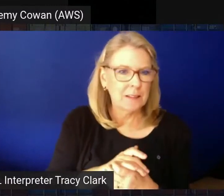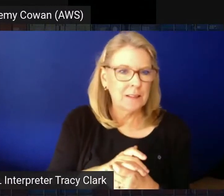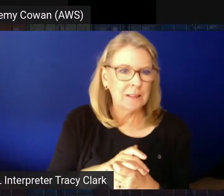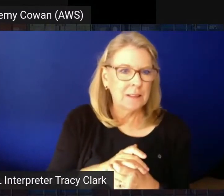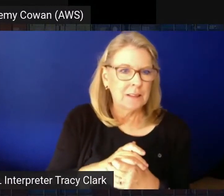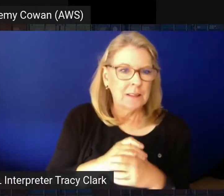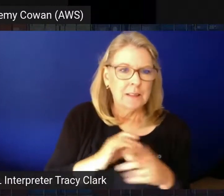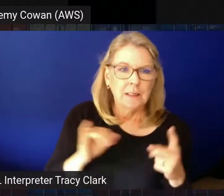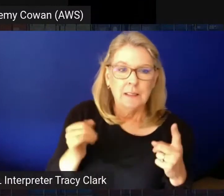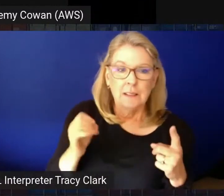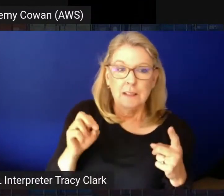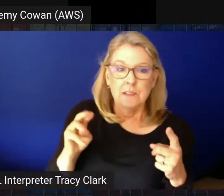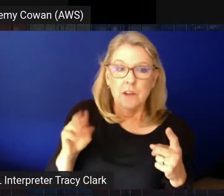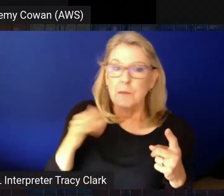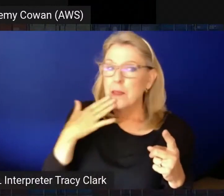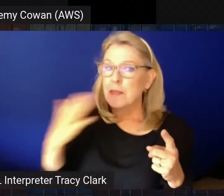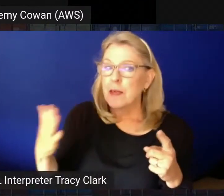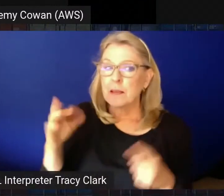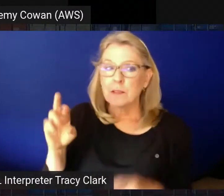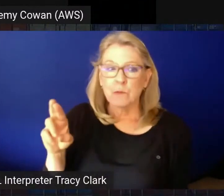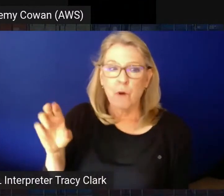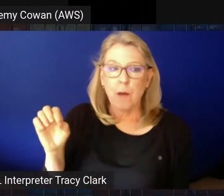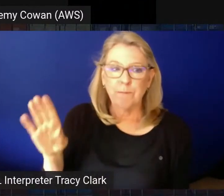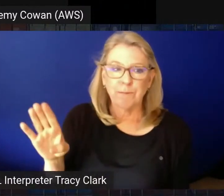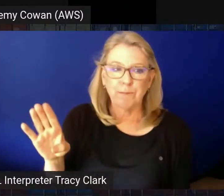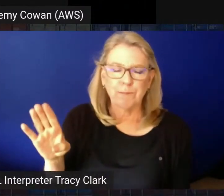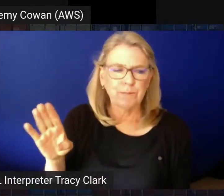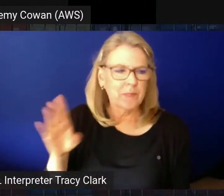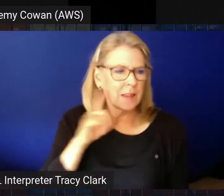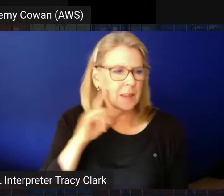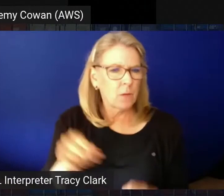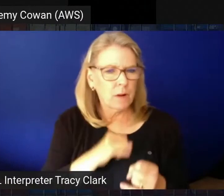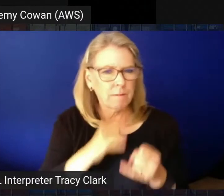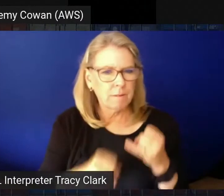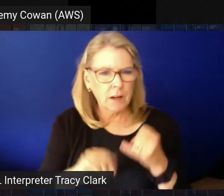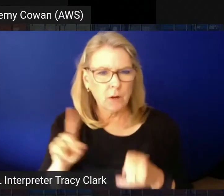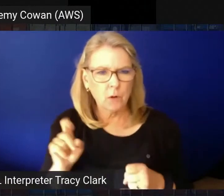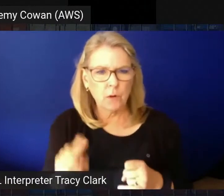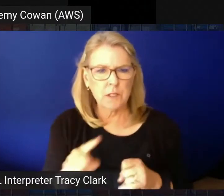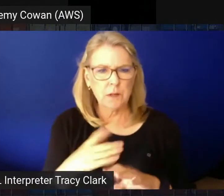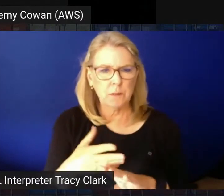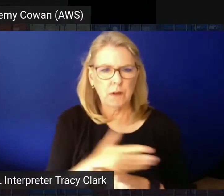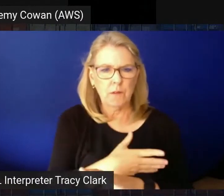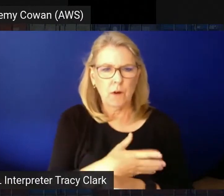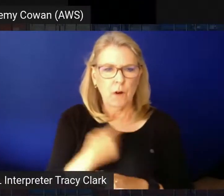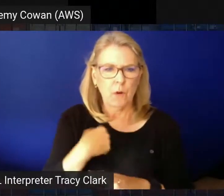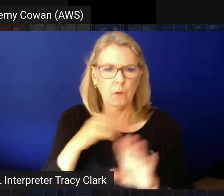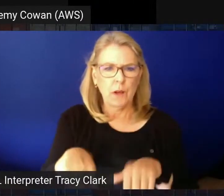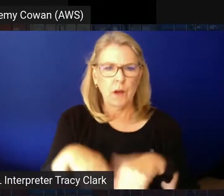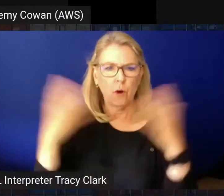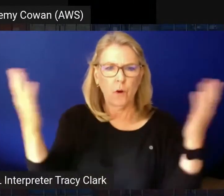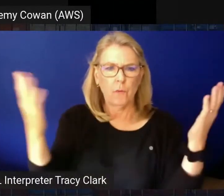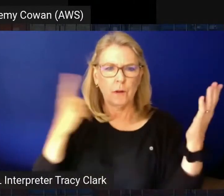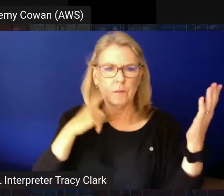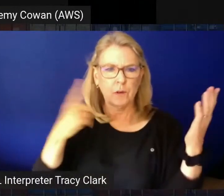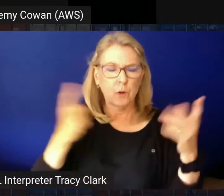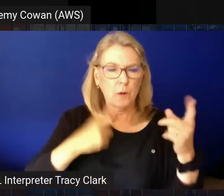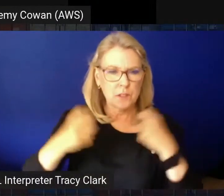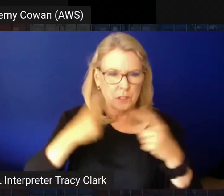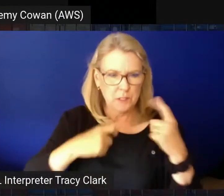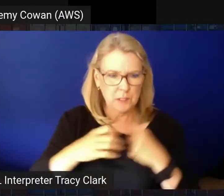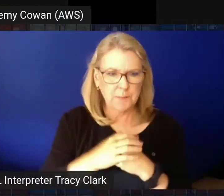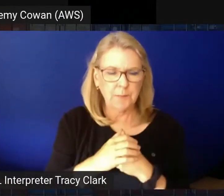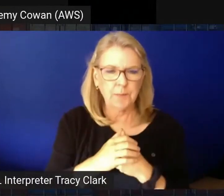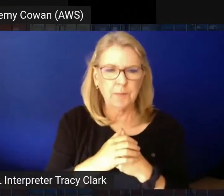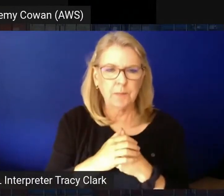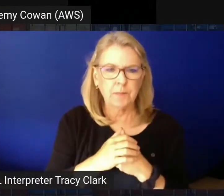And I think I'll ask a final question before we open the floor to questions. But